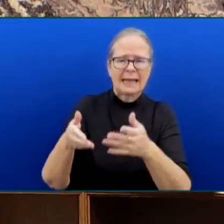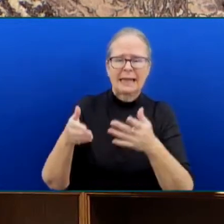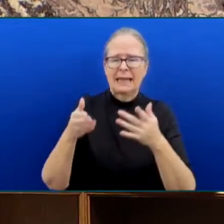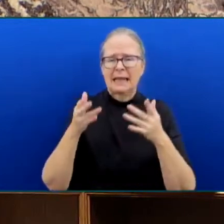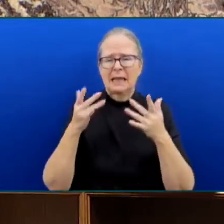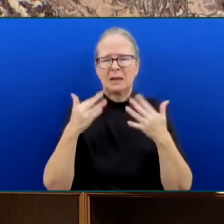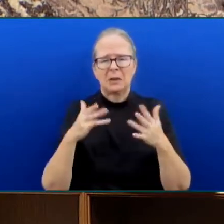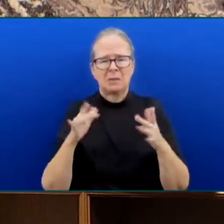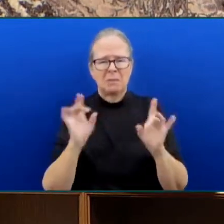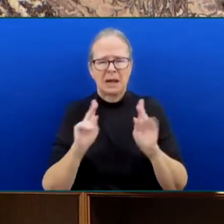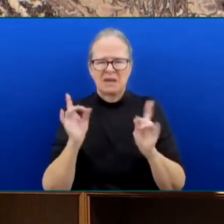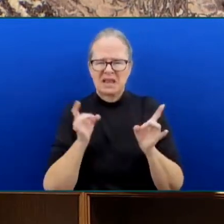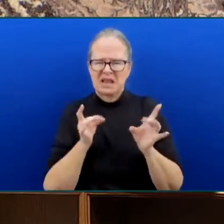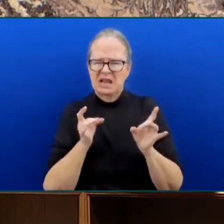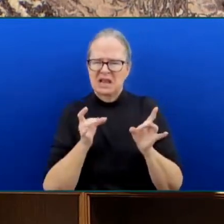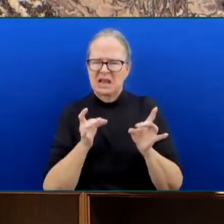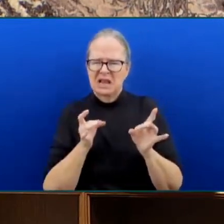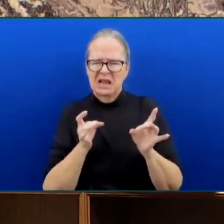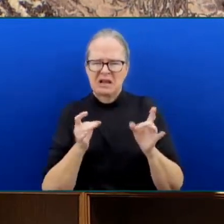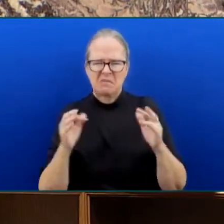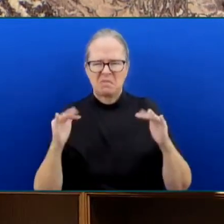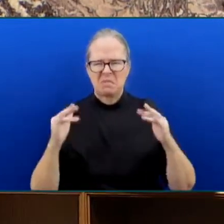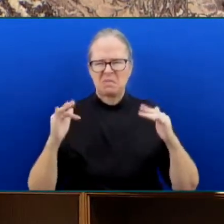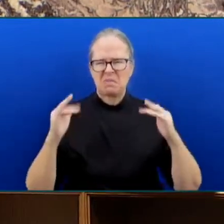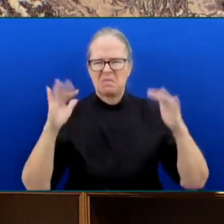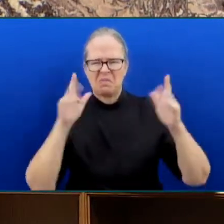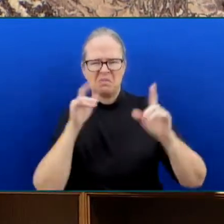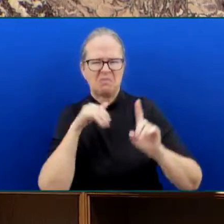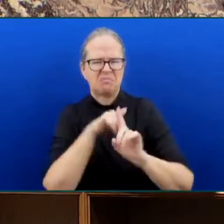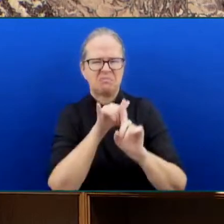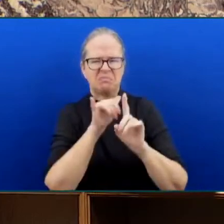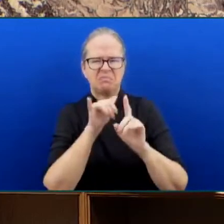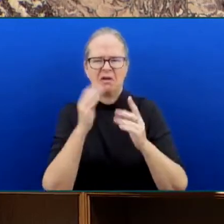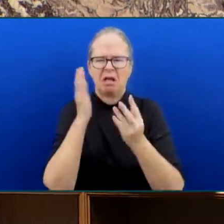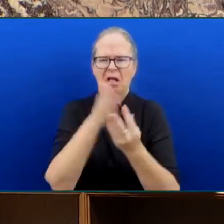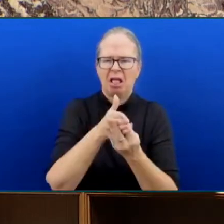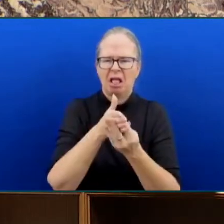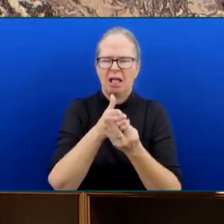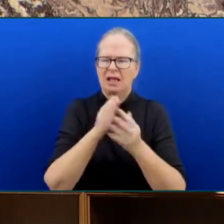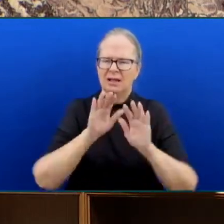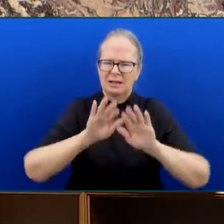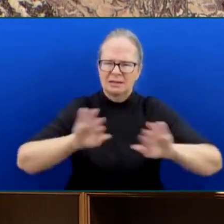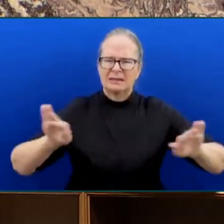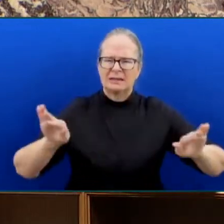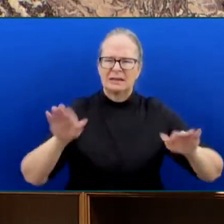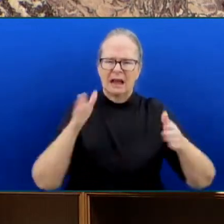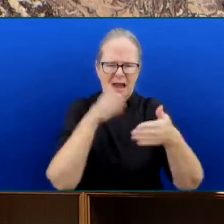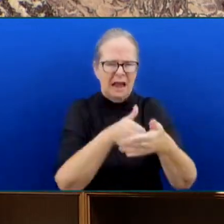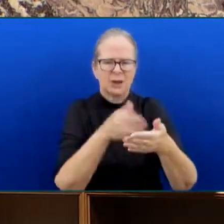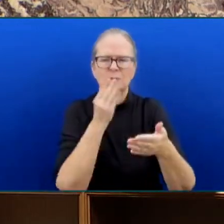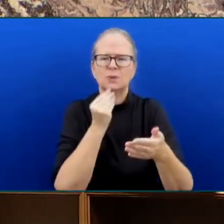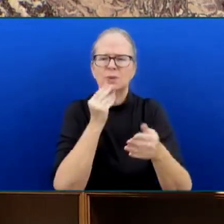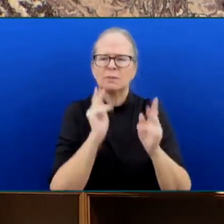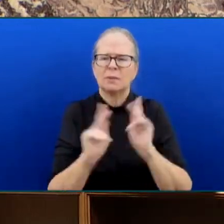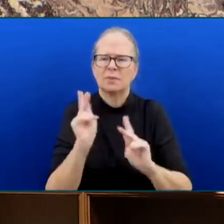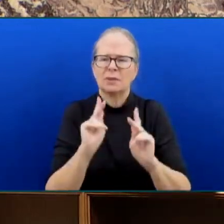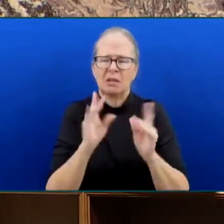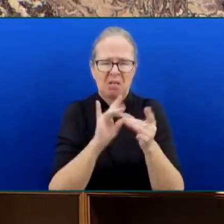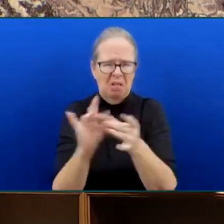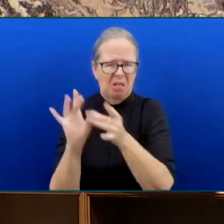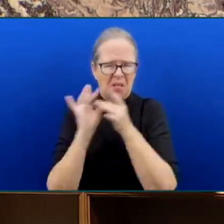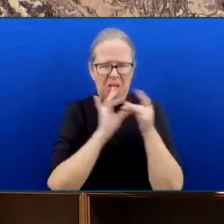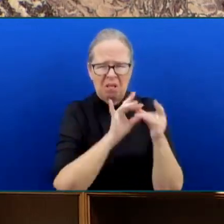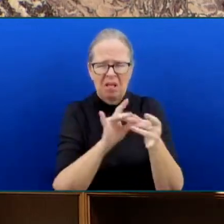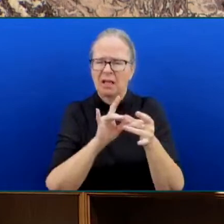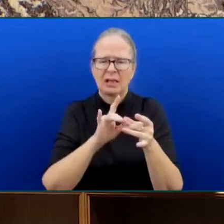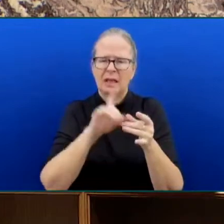fester without challenge. Now is the time to push back. Now is the time to support our Jewish friends and neighbors. We must stand with